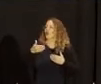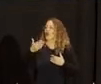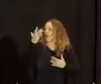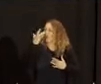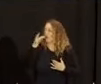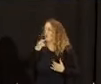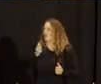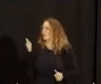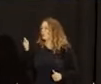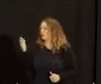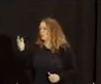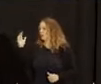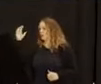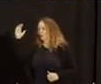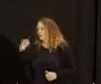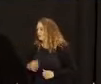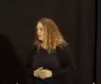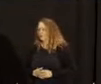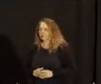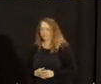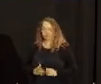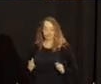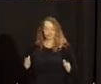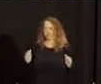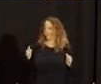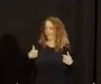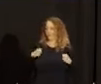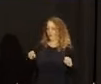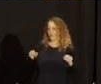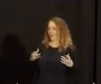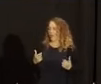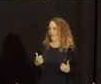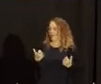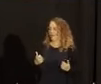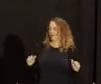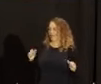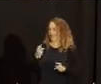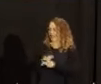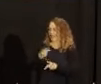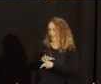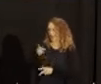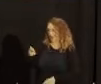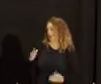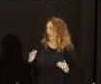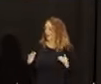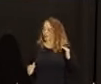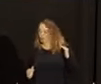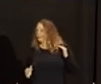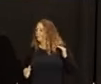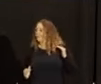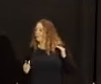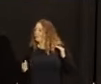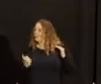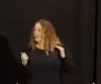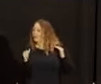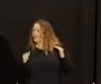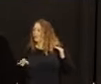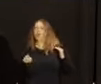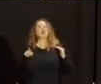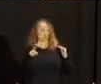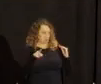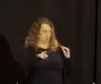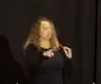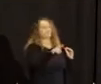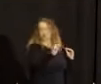older adult, we don't have to provide you with life-saving care. Your life is less valuable. We